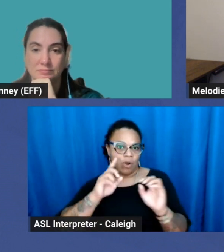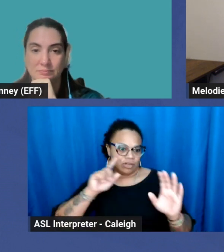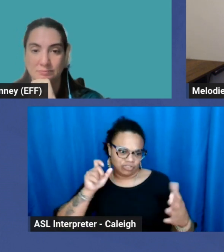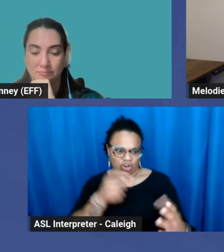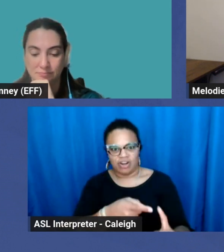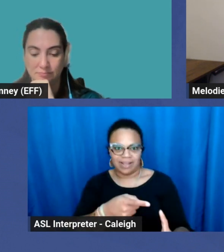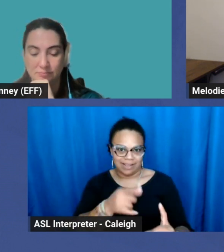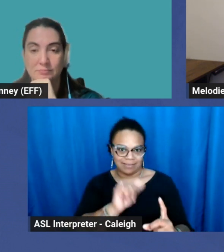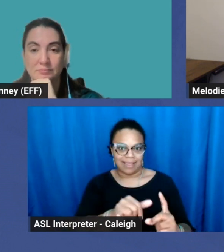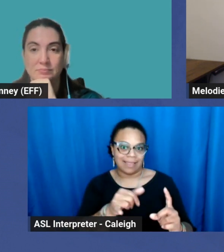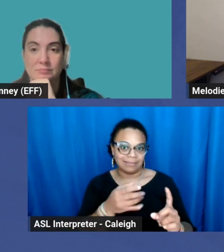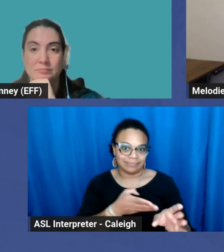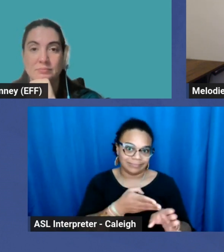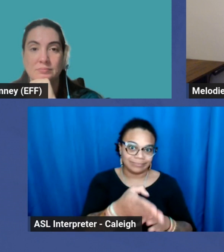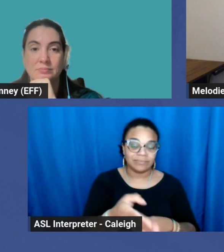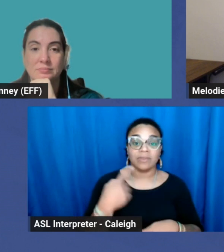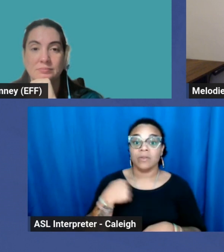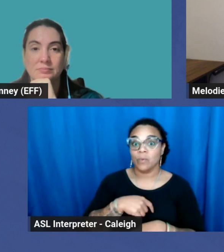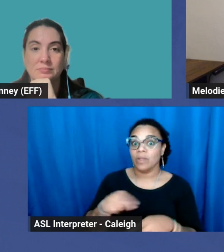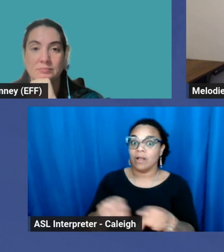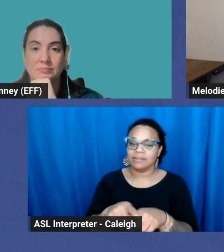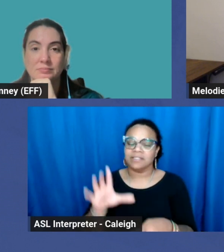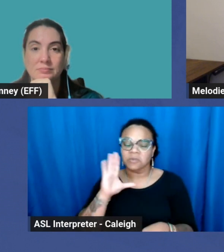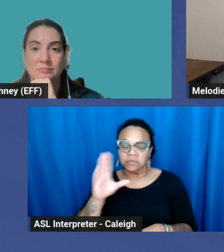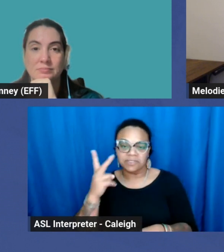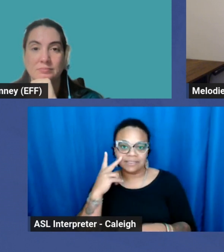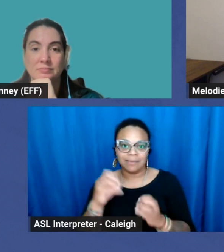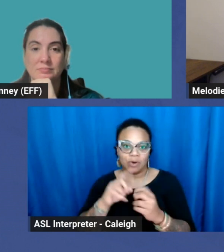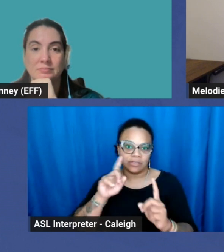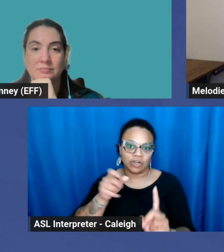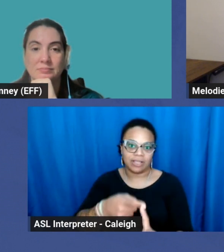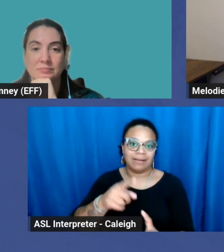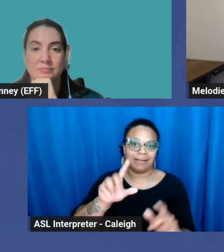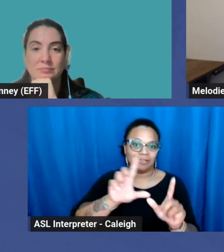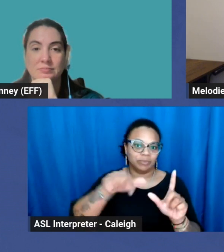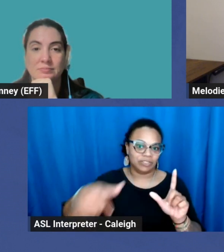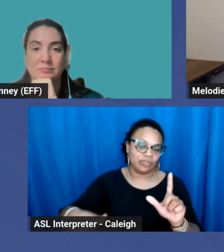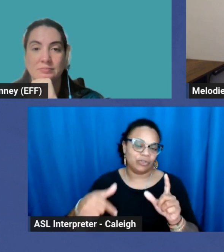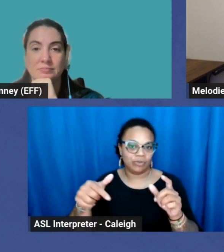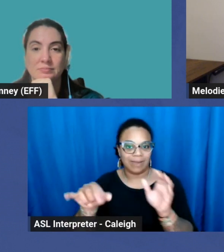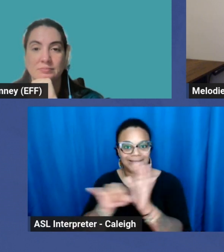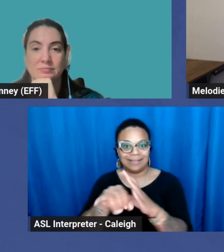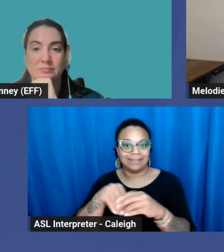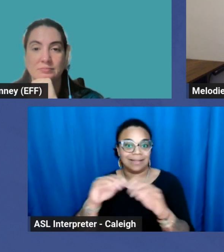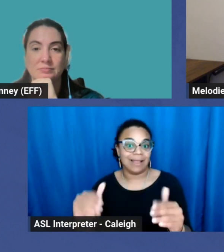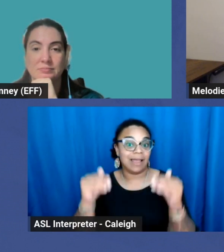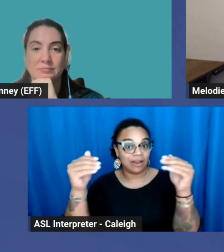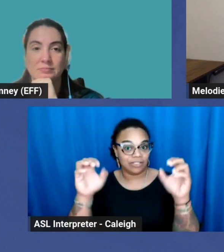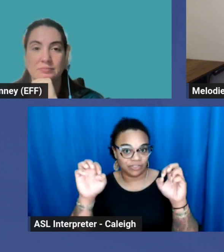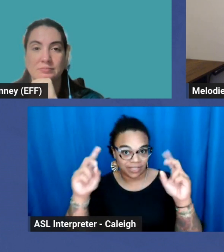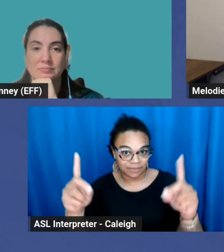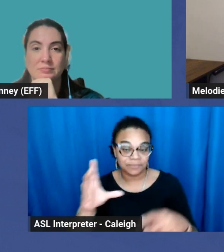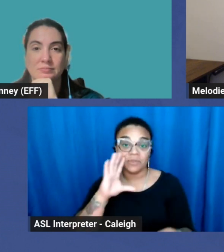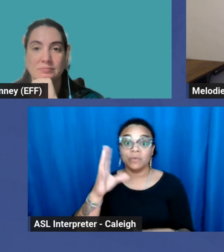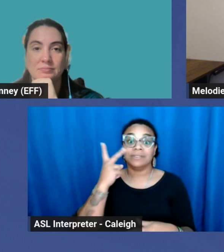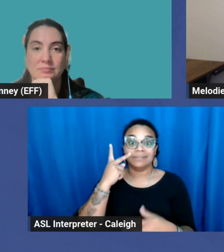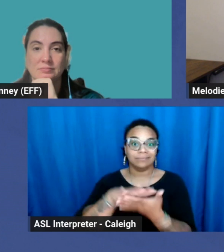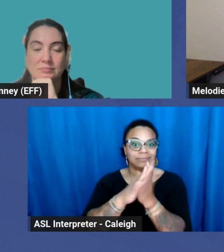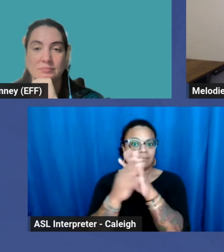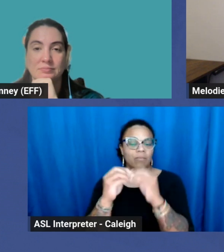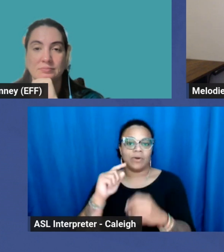see more targeting of LGBTQ identities in higher education. We're going to see an intensification of the attack